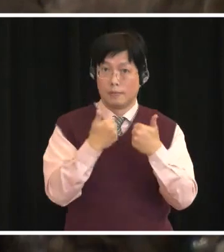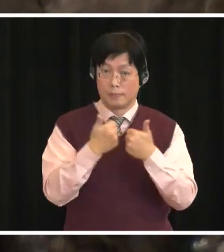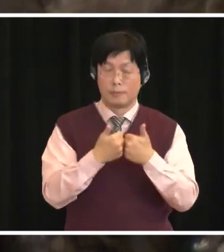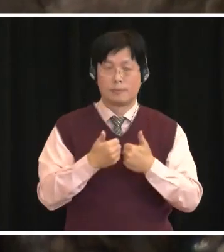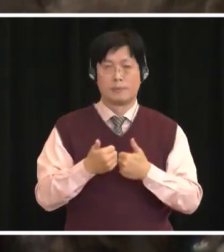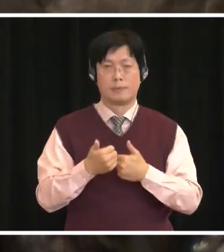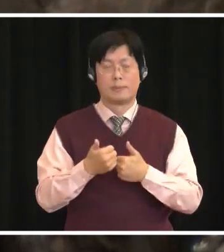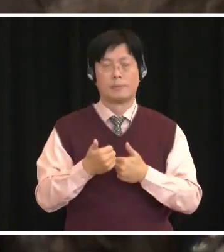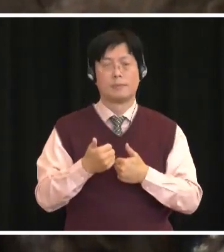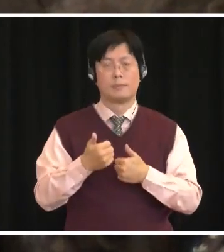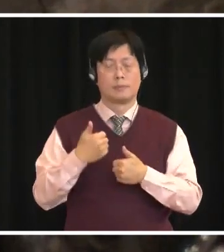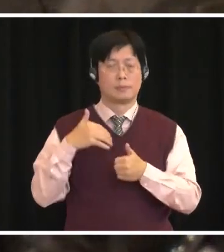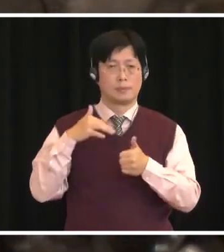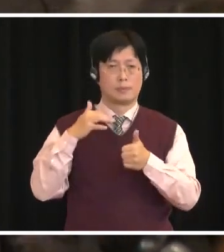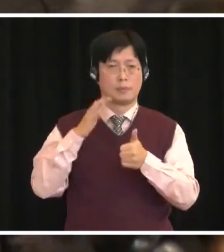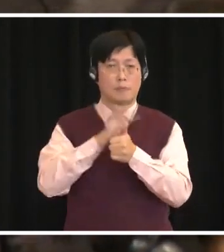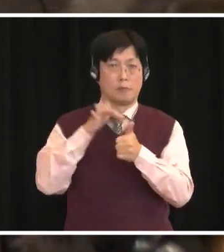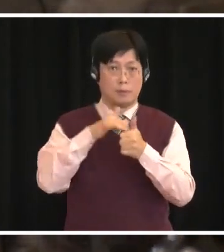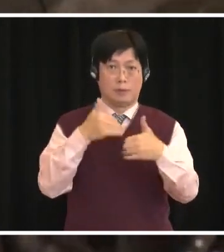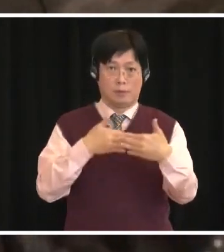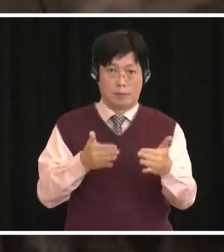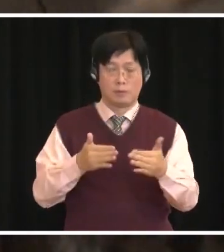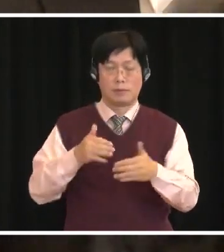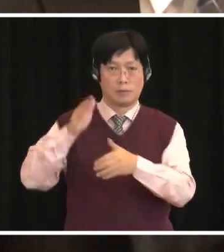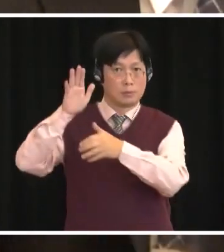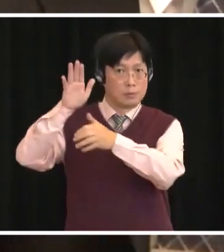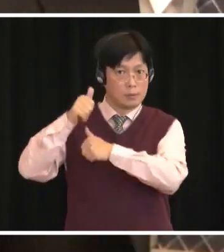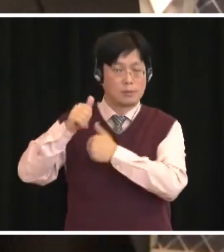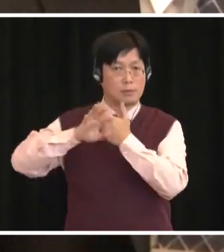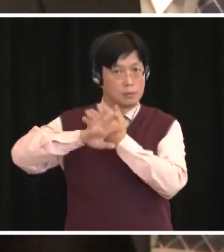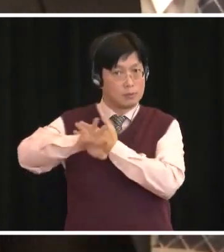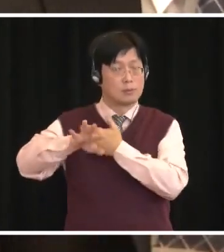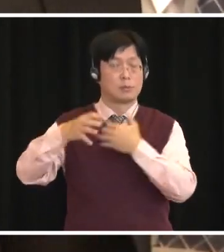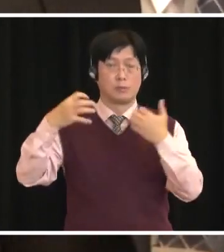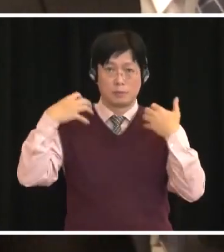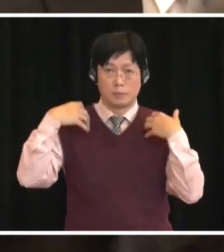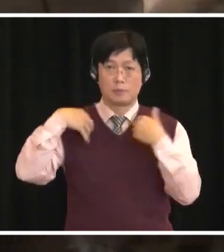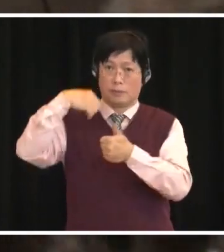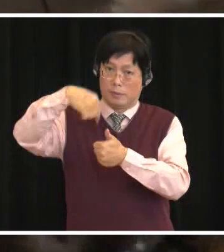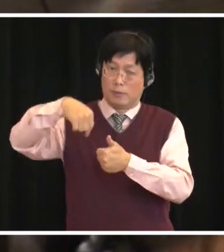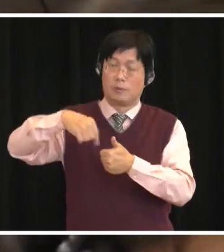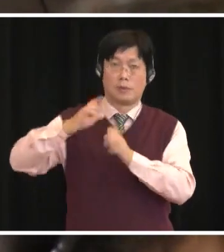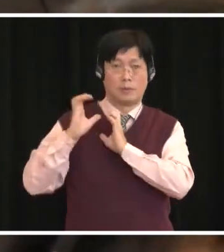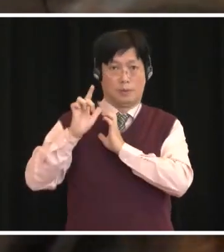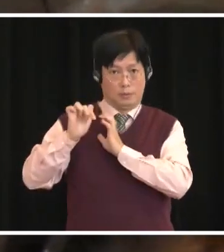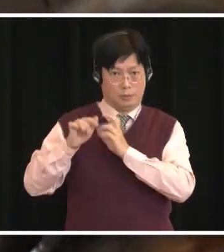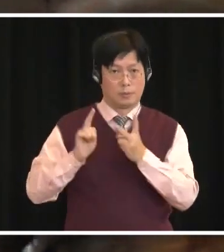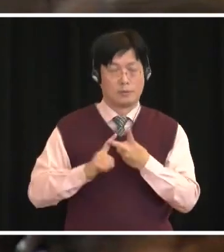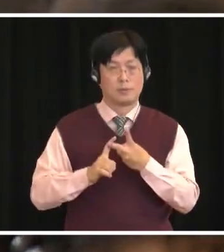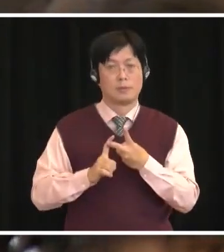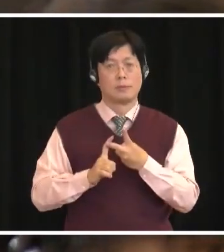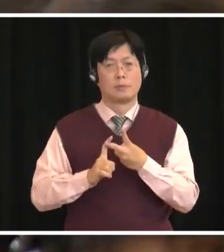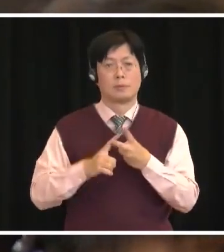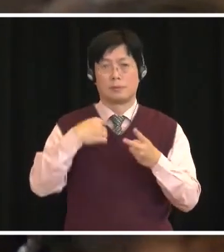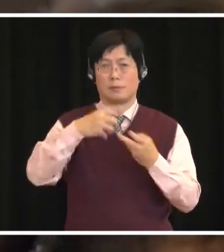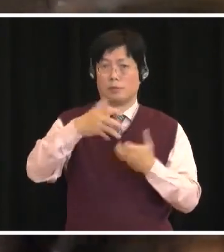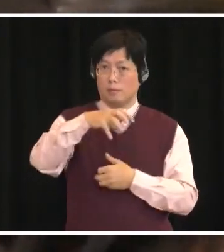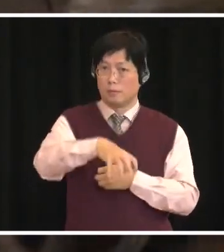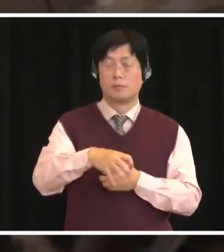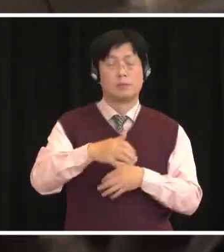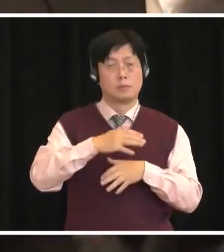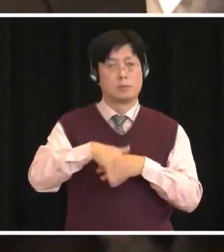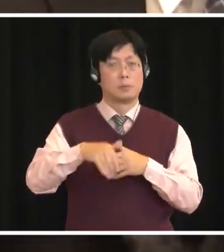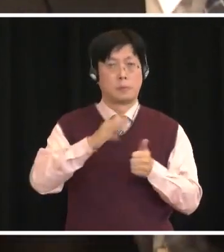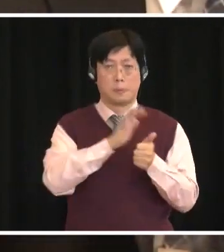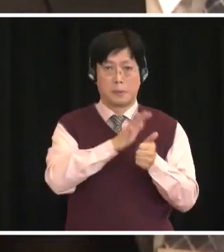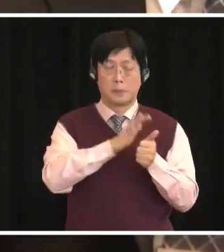will be discussed at the case meetings. So the counselors at school will talk to